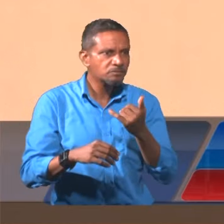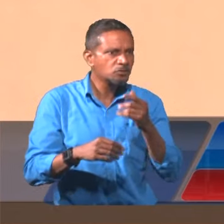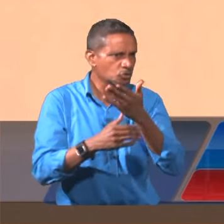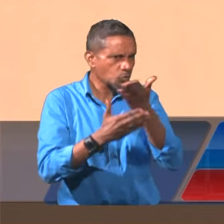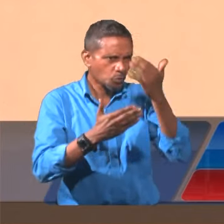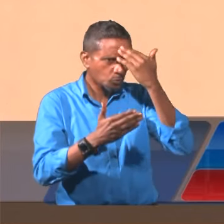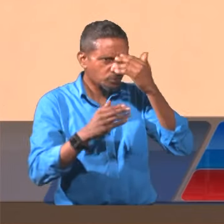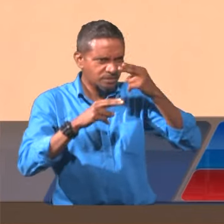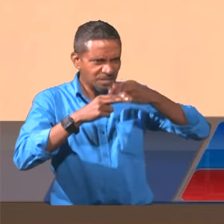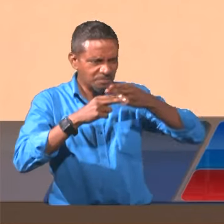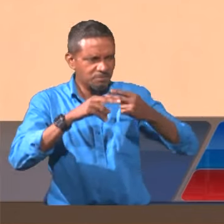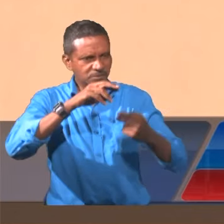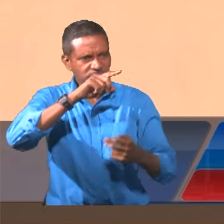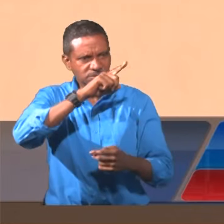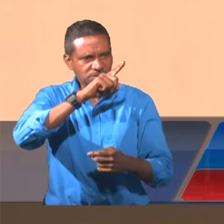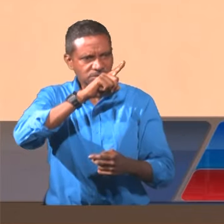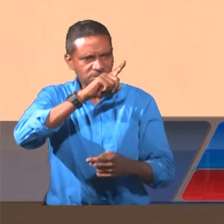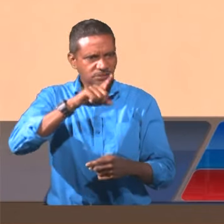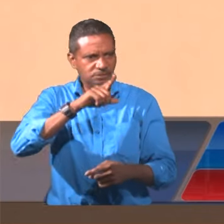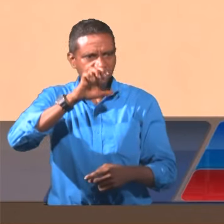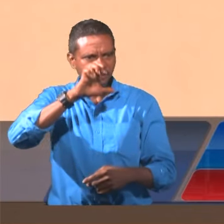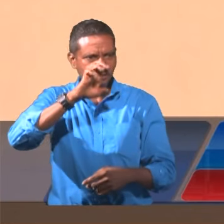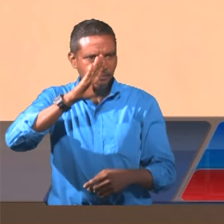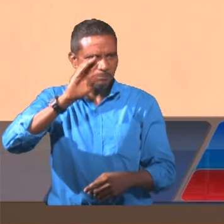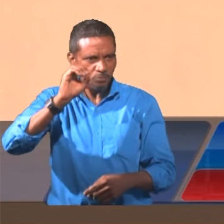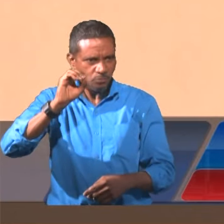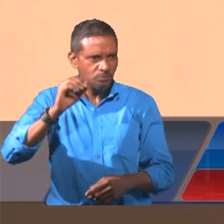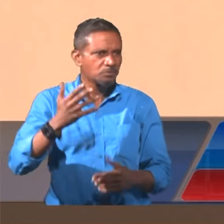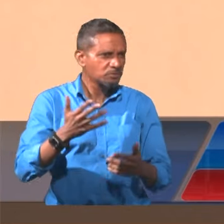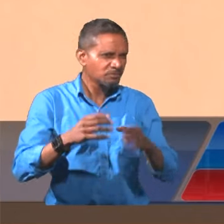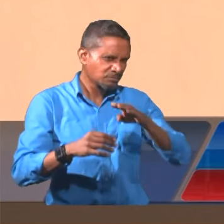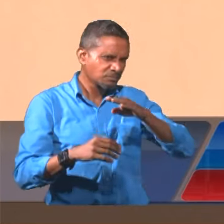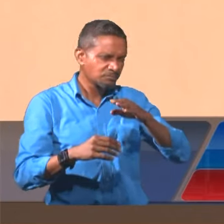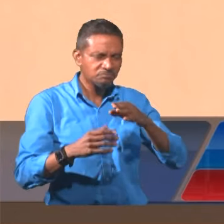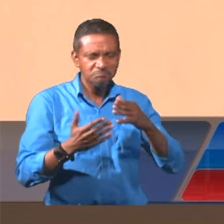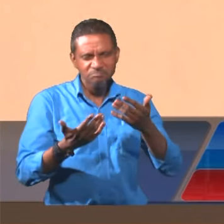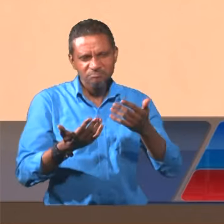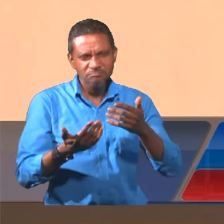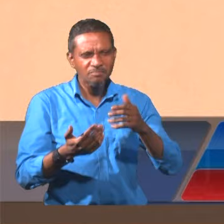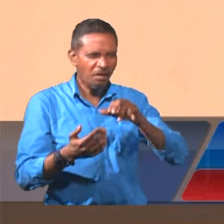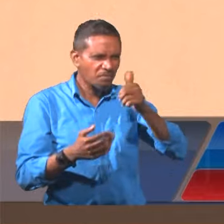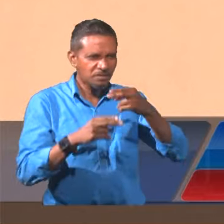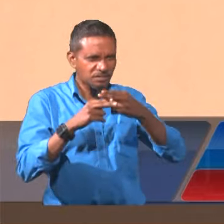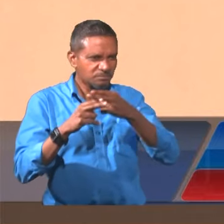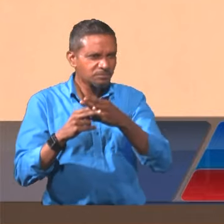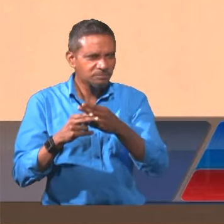and what is it? A couple of the others.